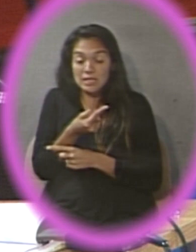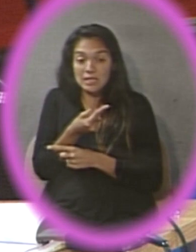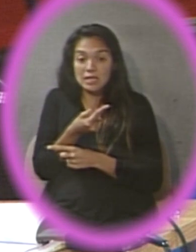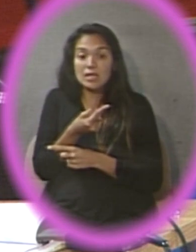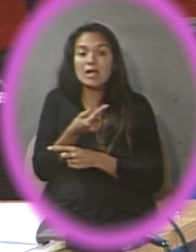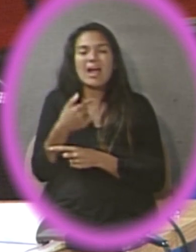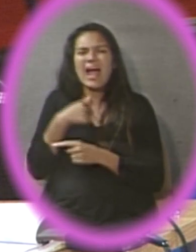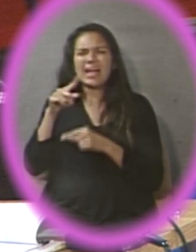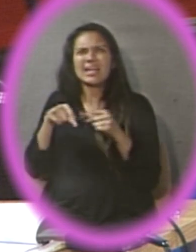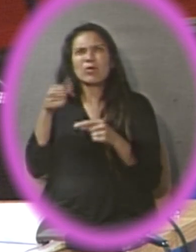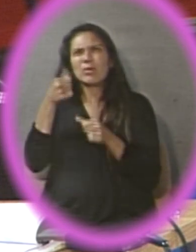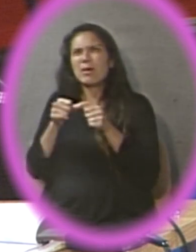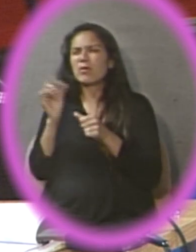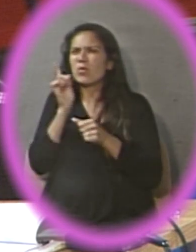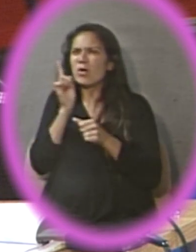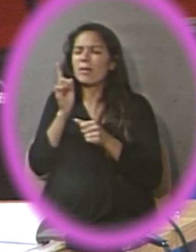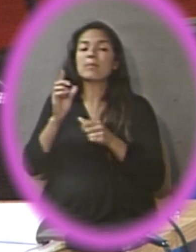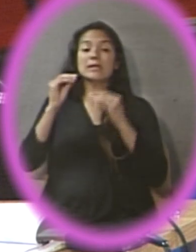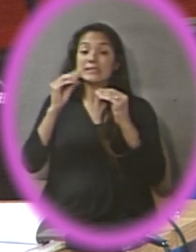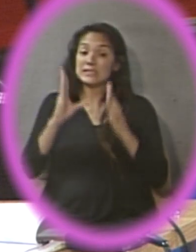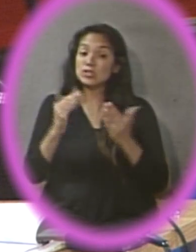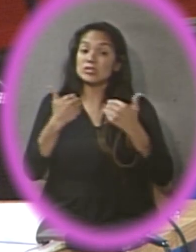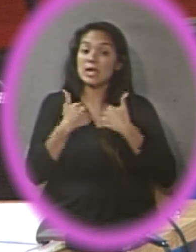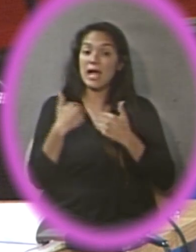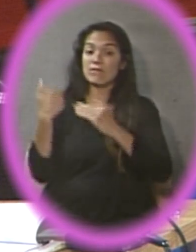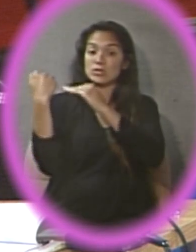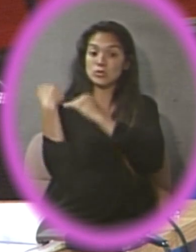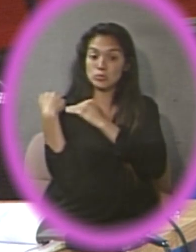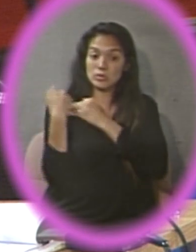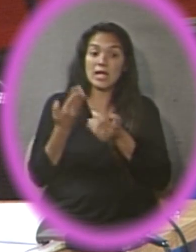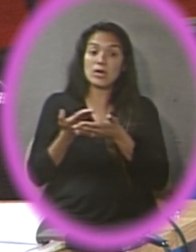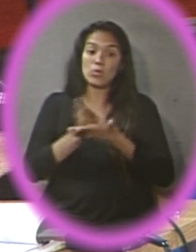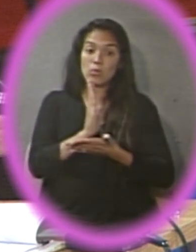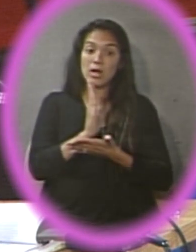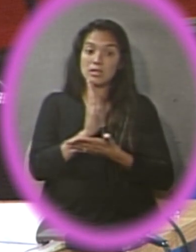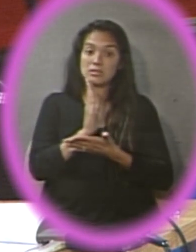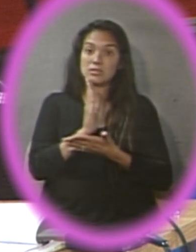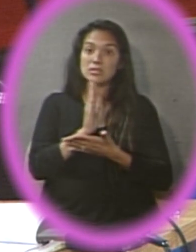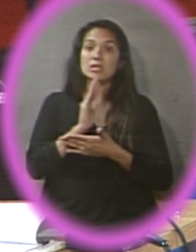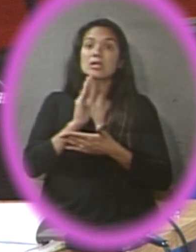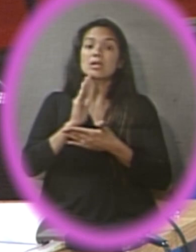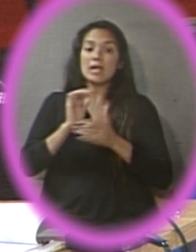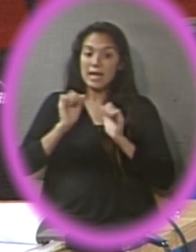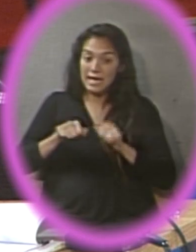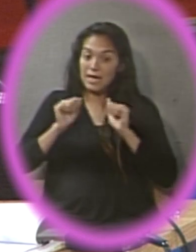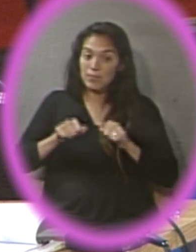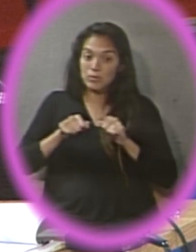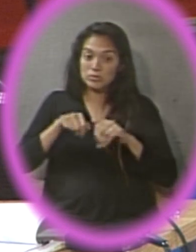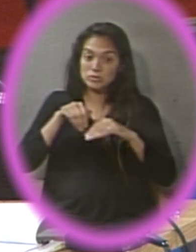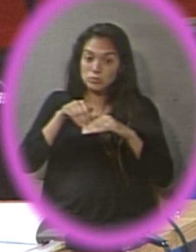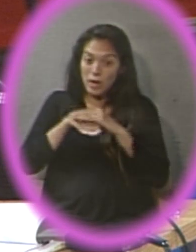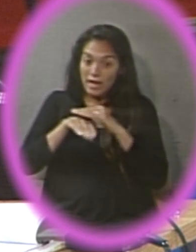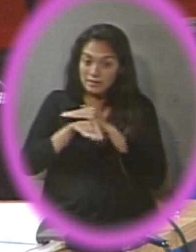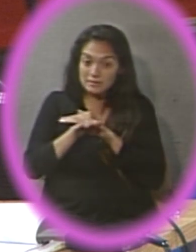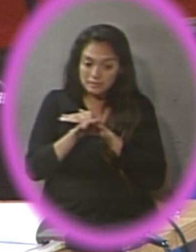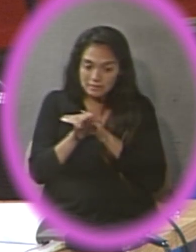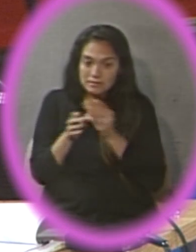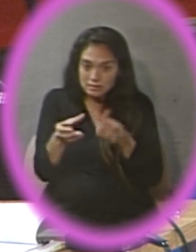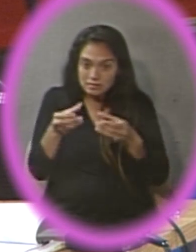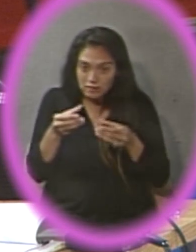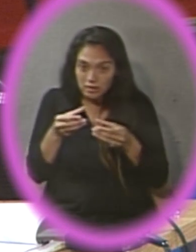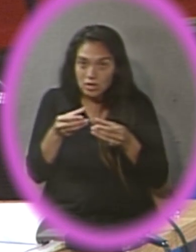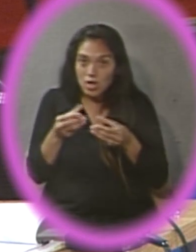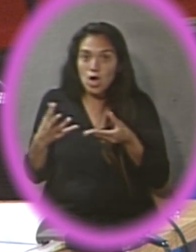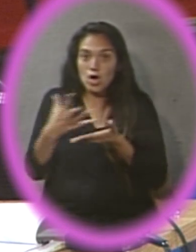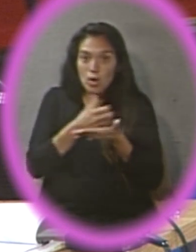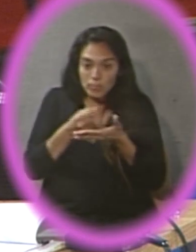where, but that teachers have a duty and a right to be able to access student cumulative folders in general, because if there is a student